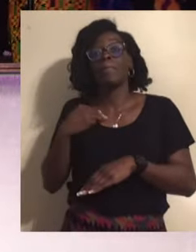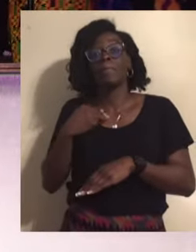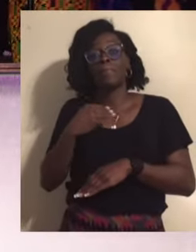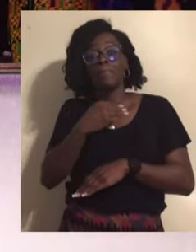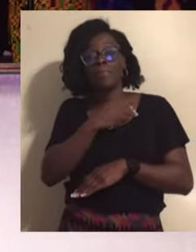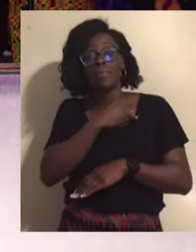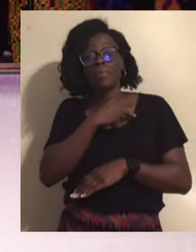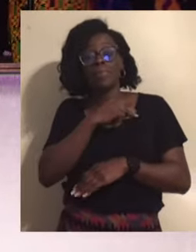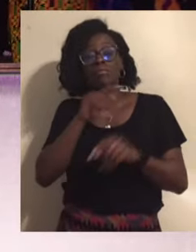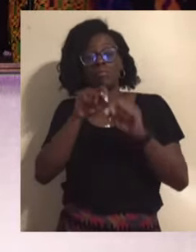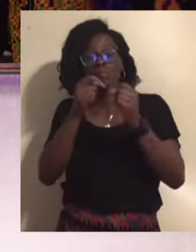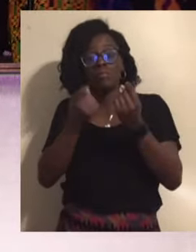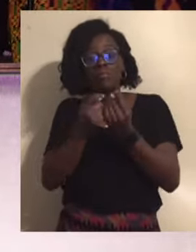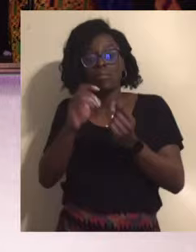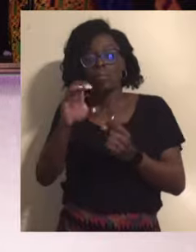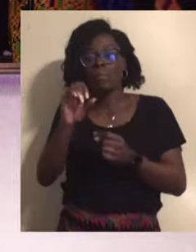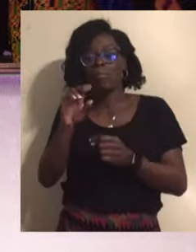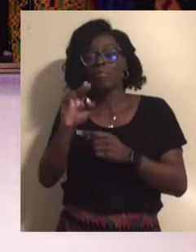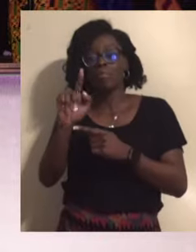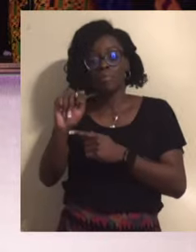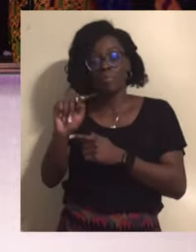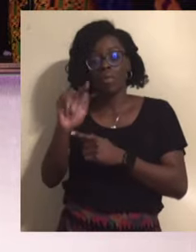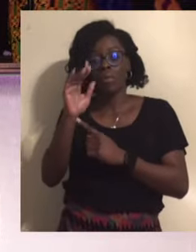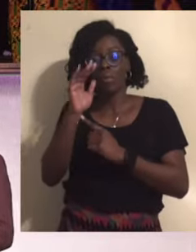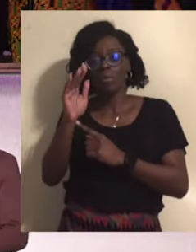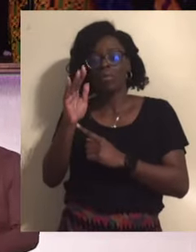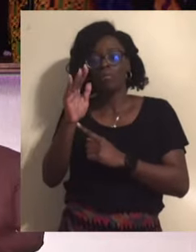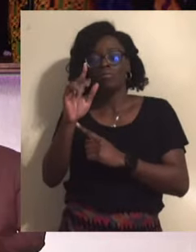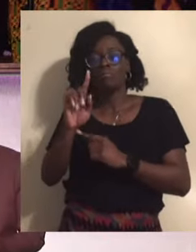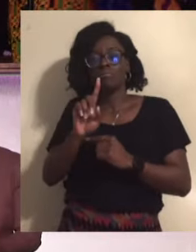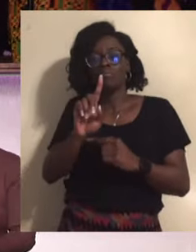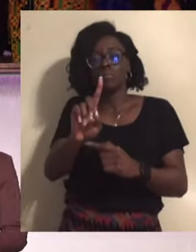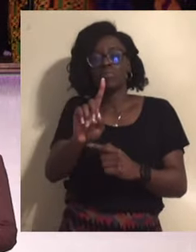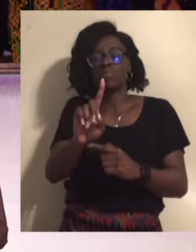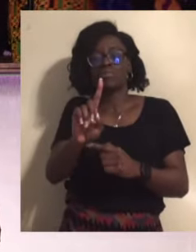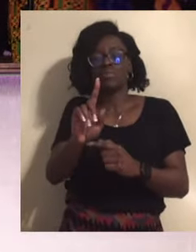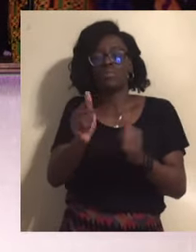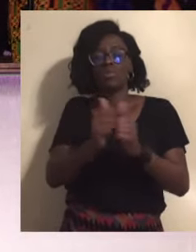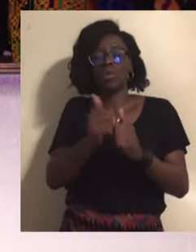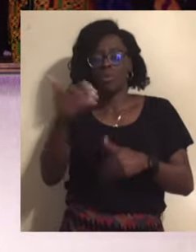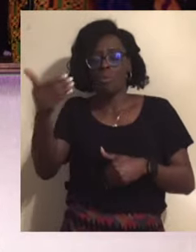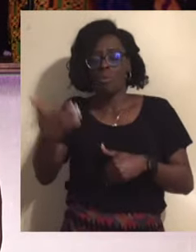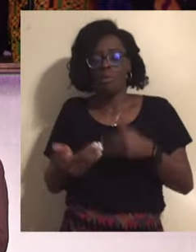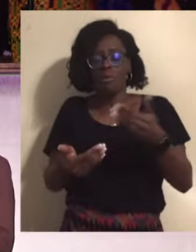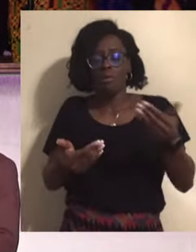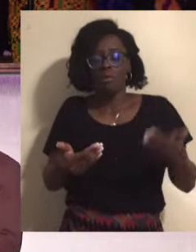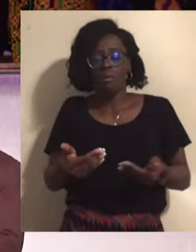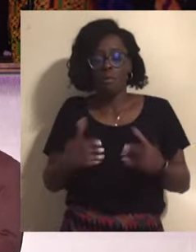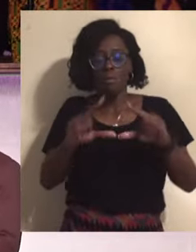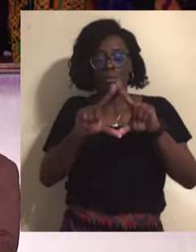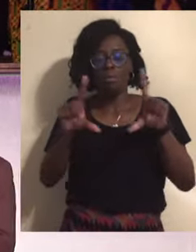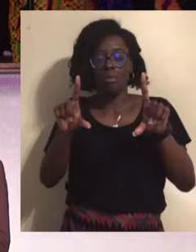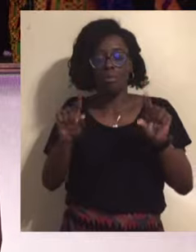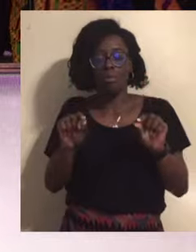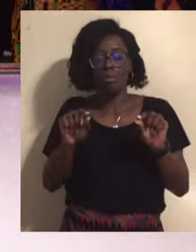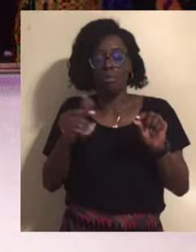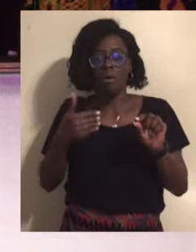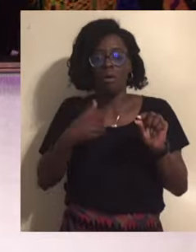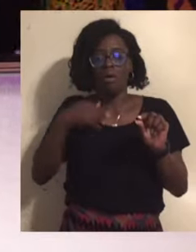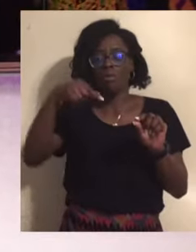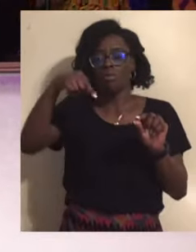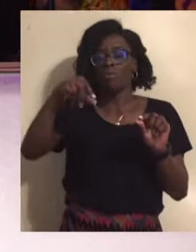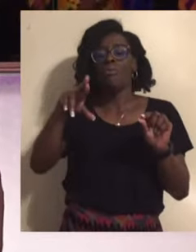going to come and present you with a welcome card. Inside that card, there is a QR code. And if you would just scan